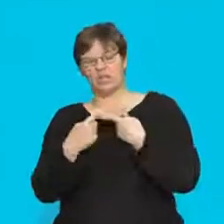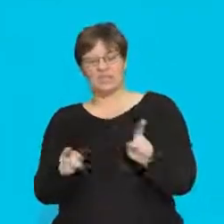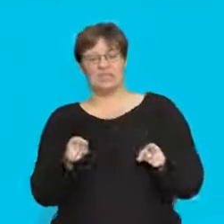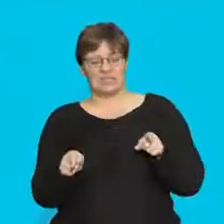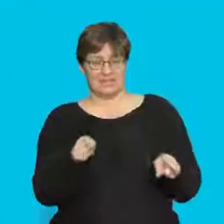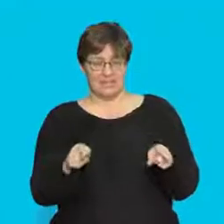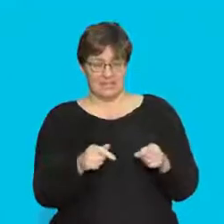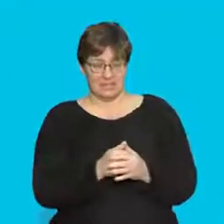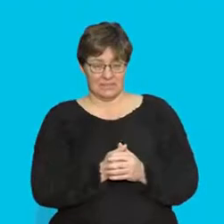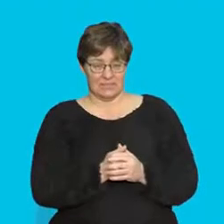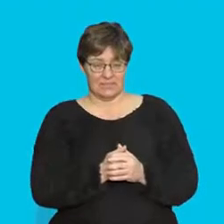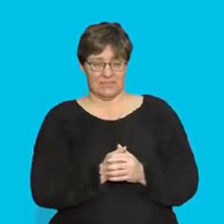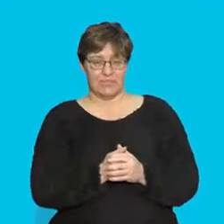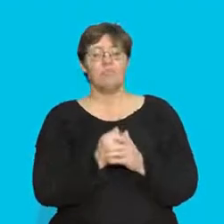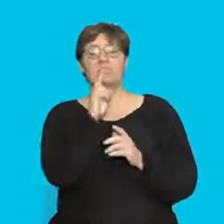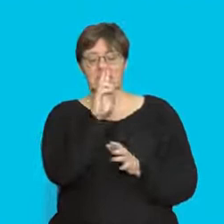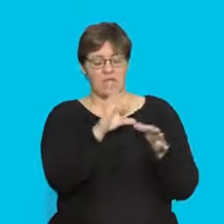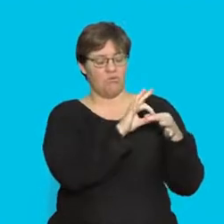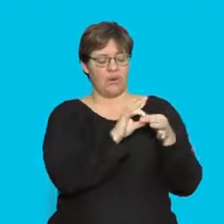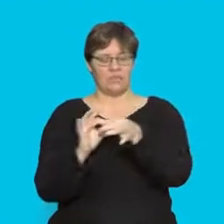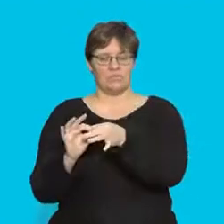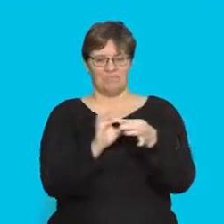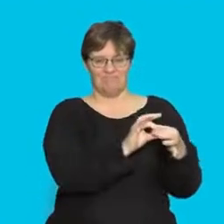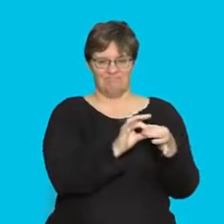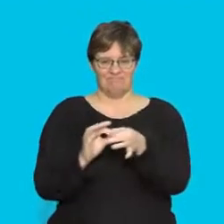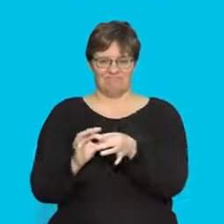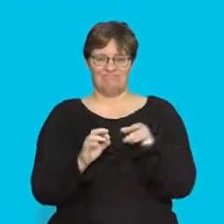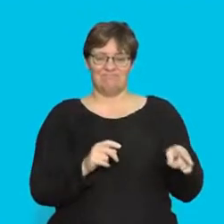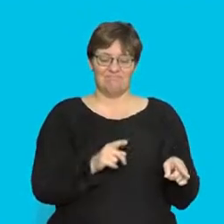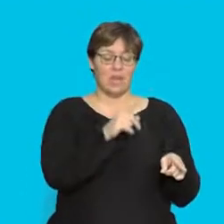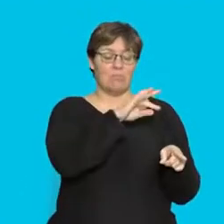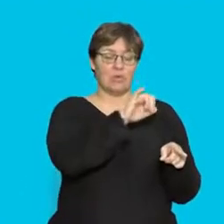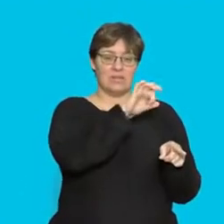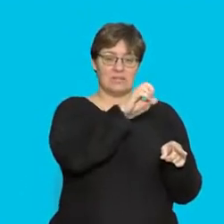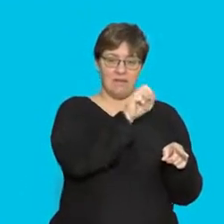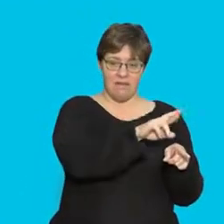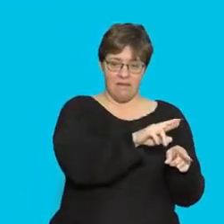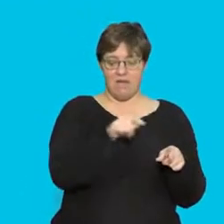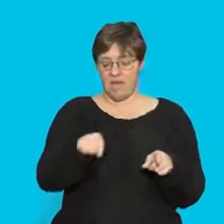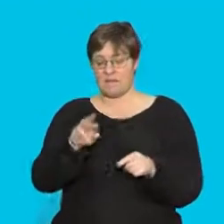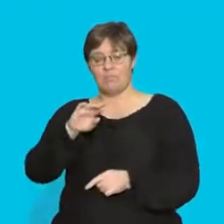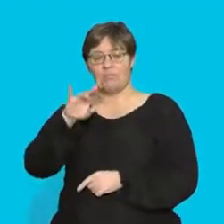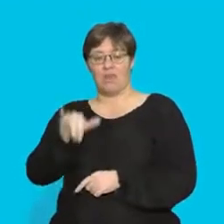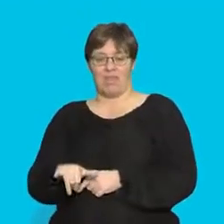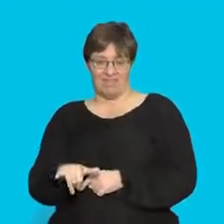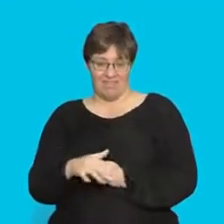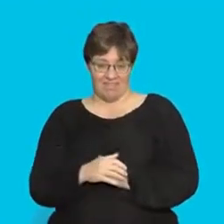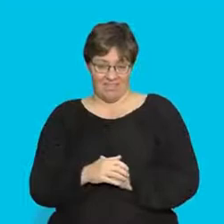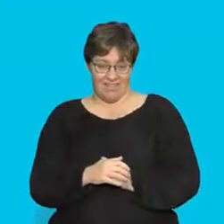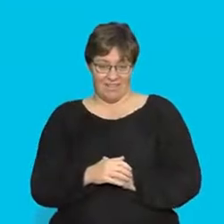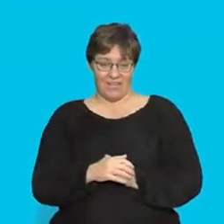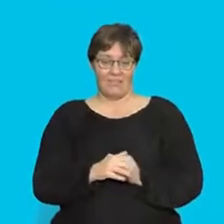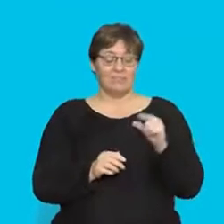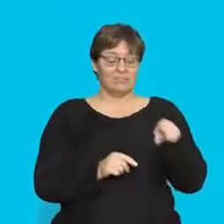populations. We're going to see a relationship between predators and prey.